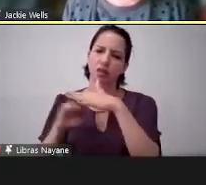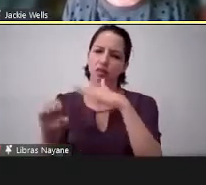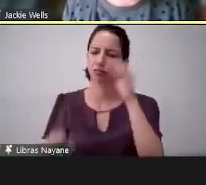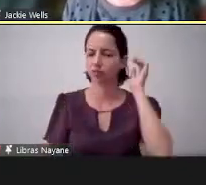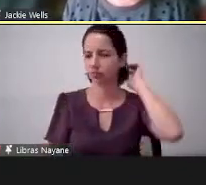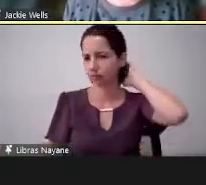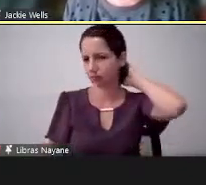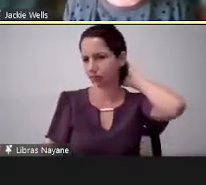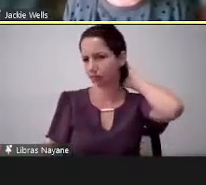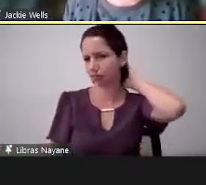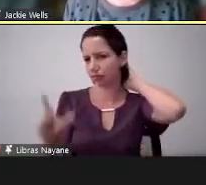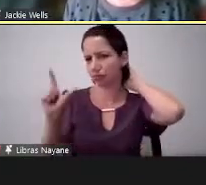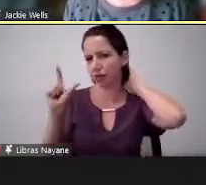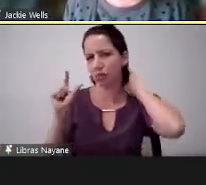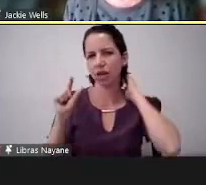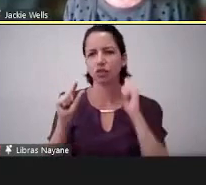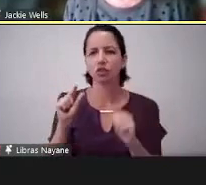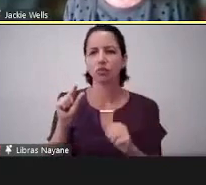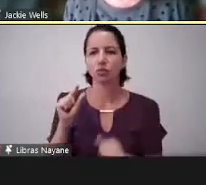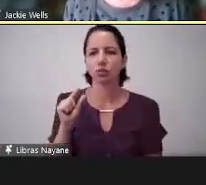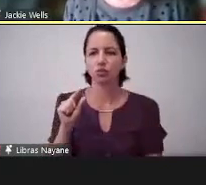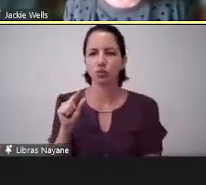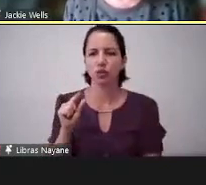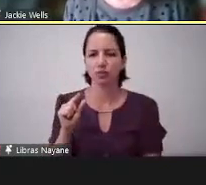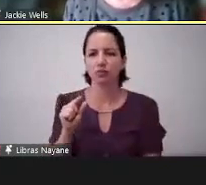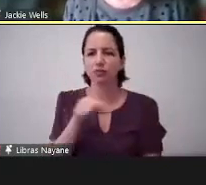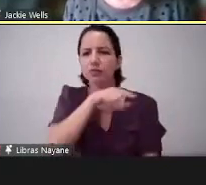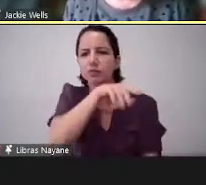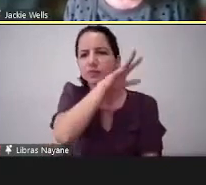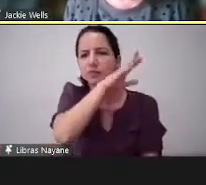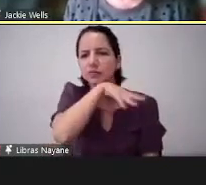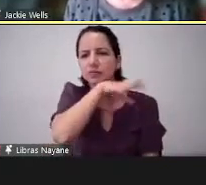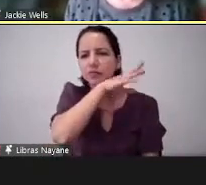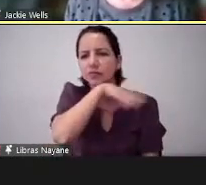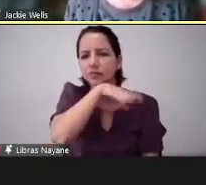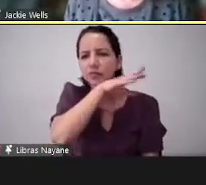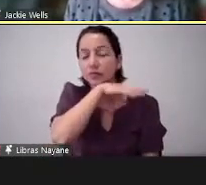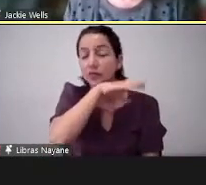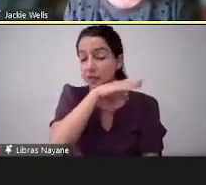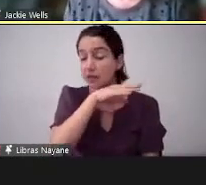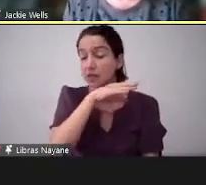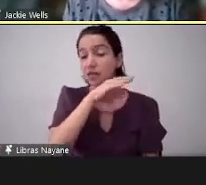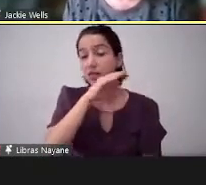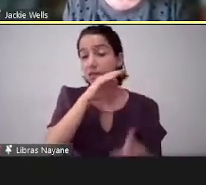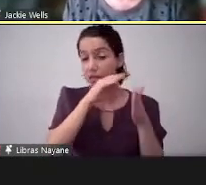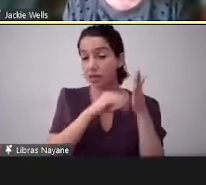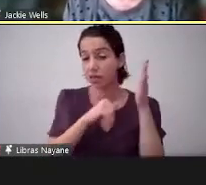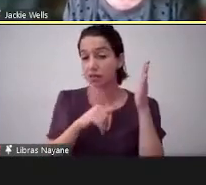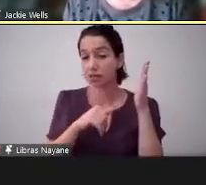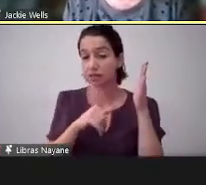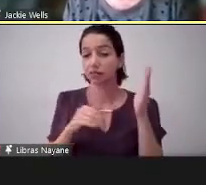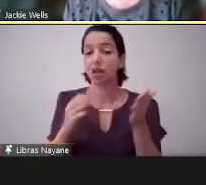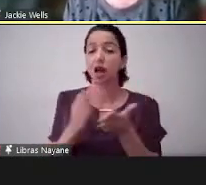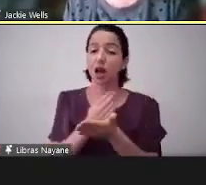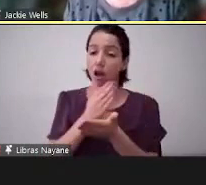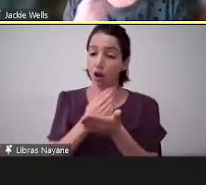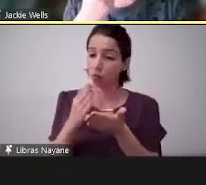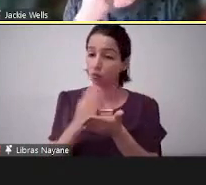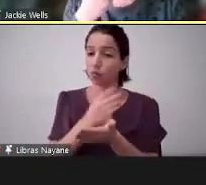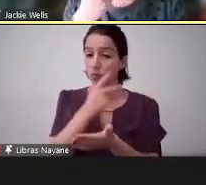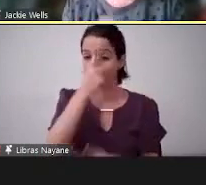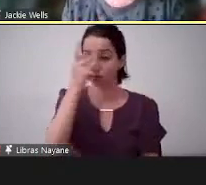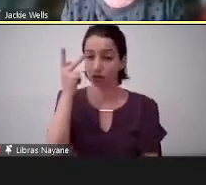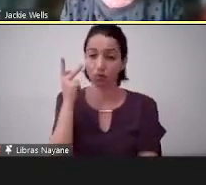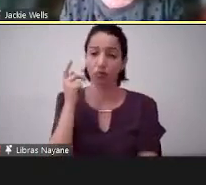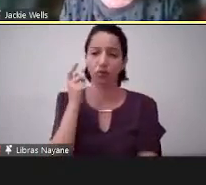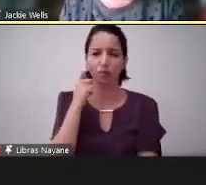EET is also held by some to be fair because it helps those with erratic earnings smooth their taxation over